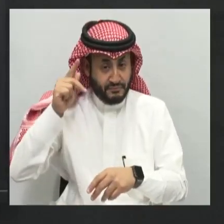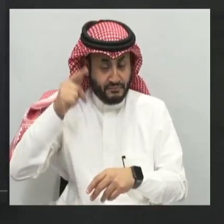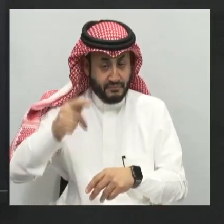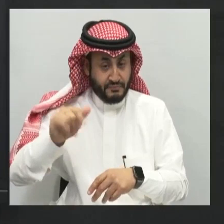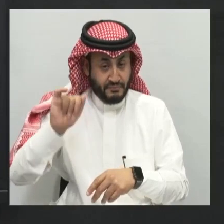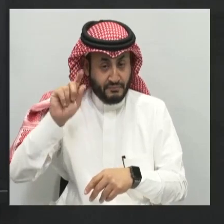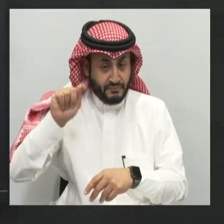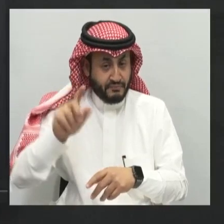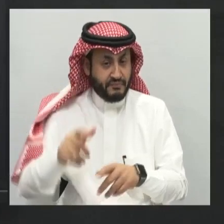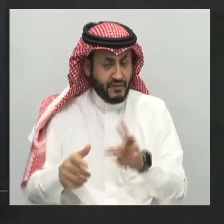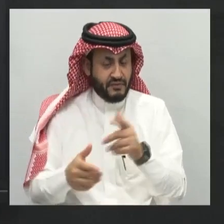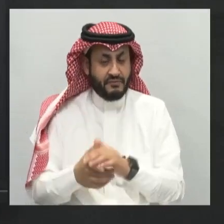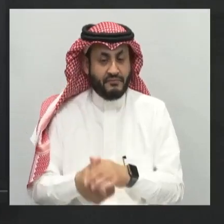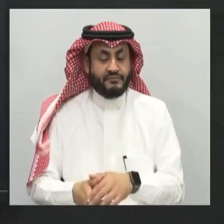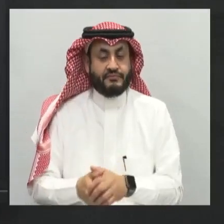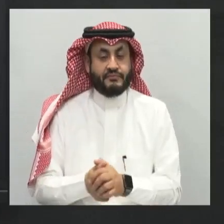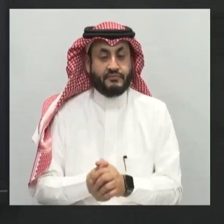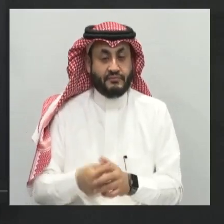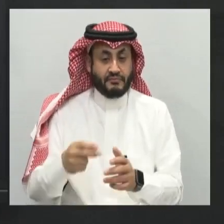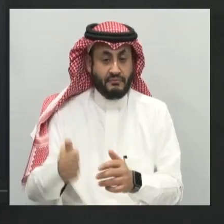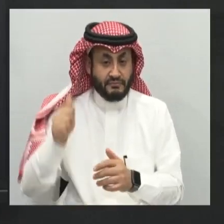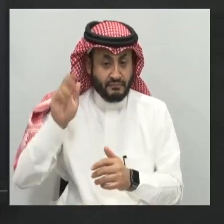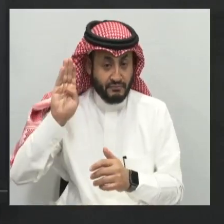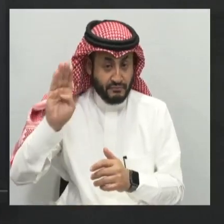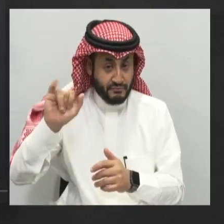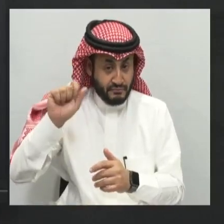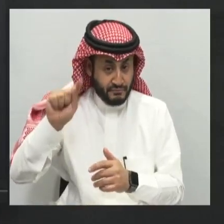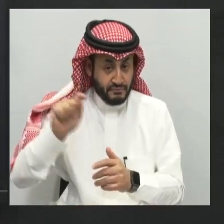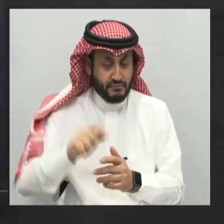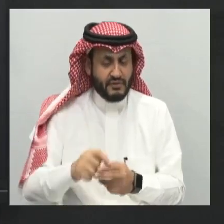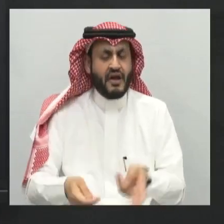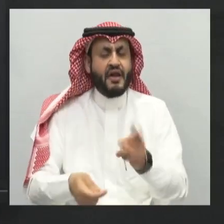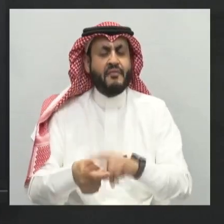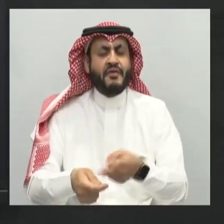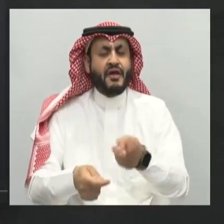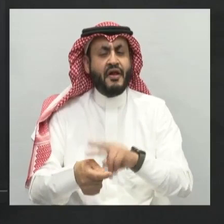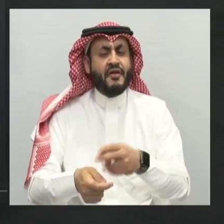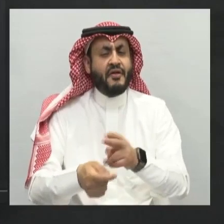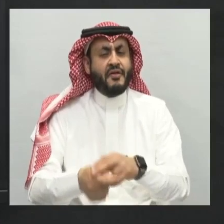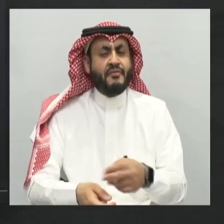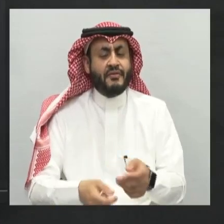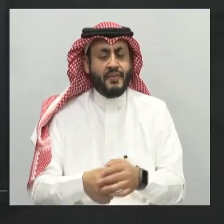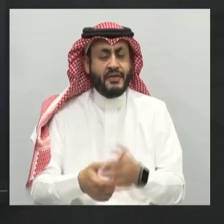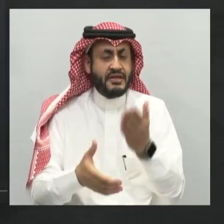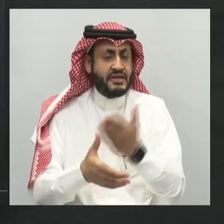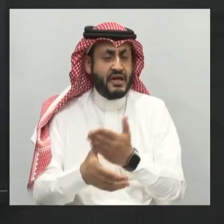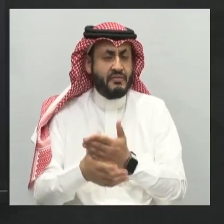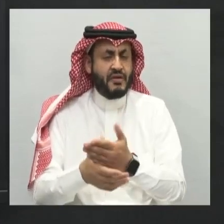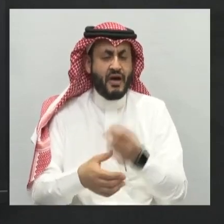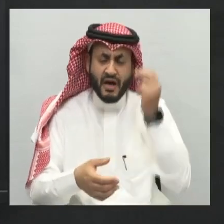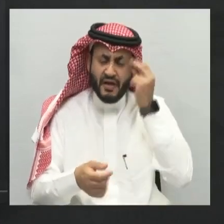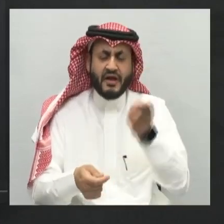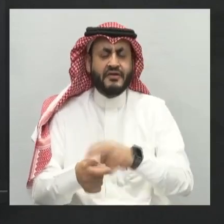habit, right? Habit is something that you do, the one thing that you do repeatedly because you're used to it. This is